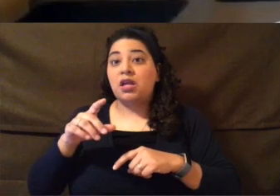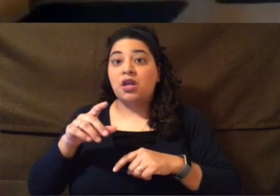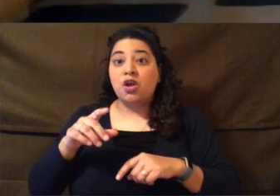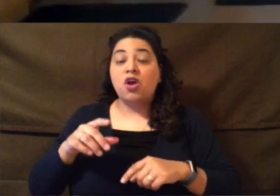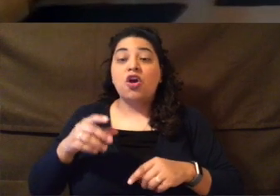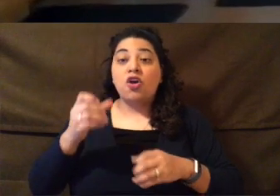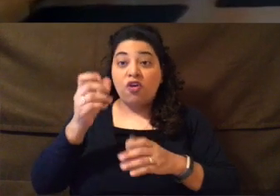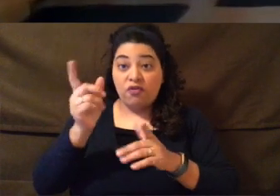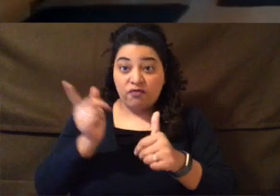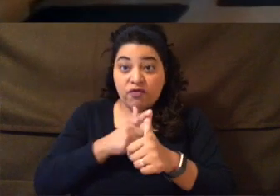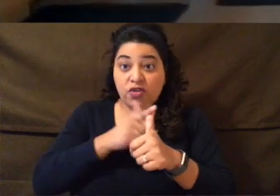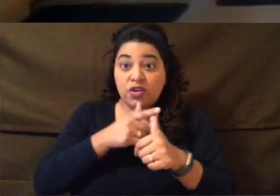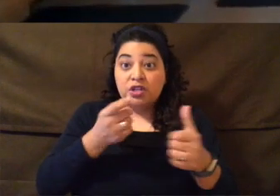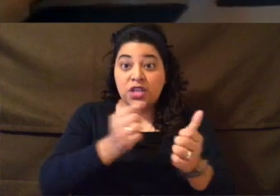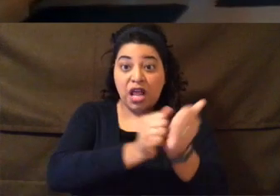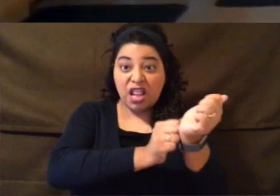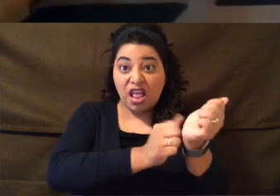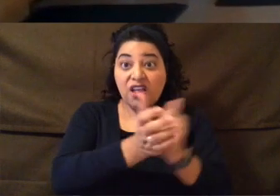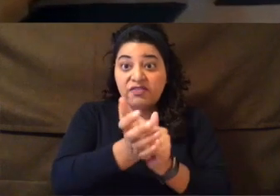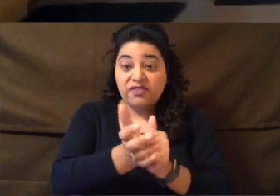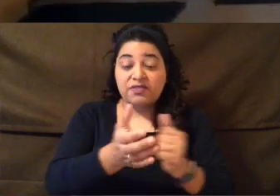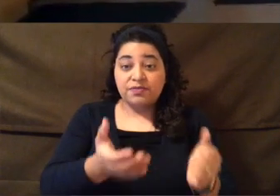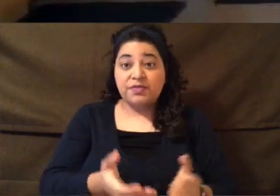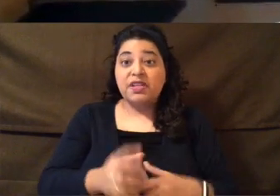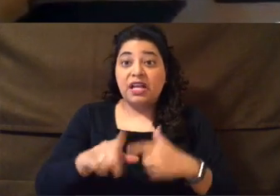pour in the hot water.